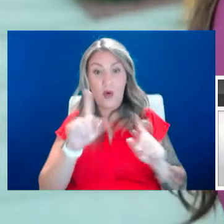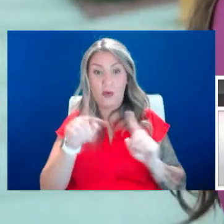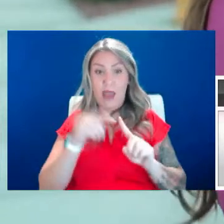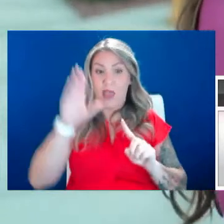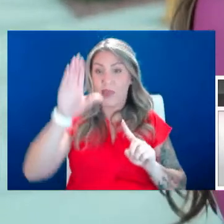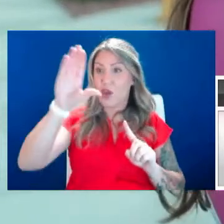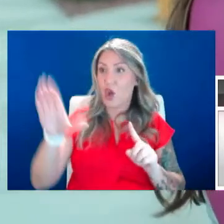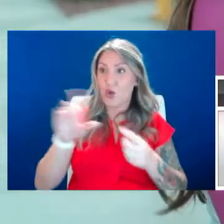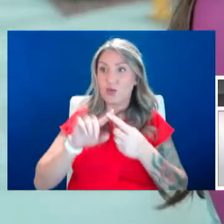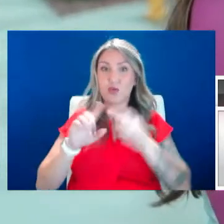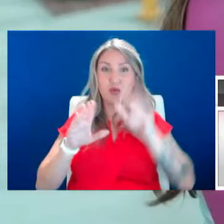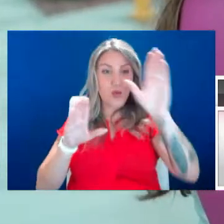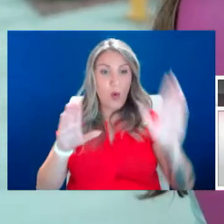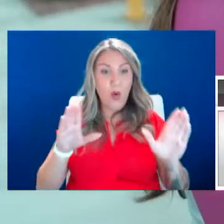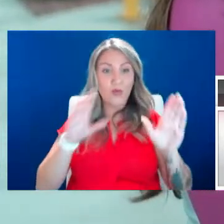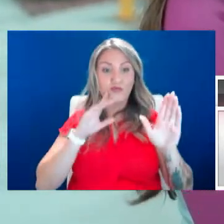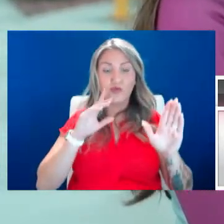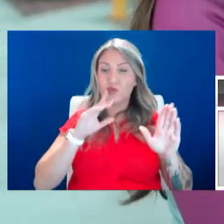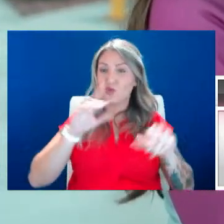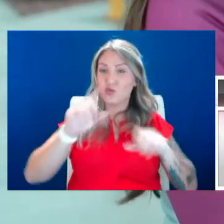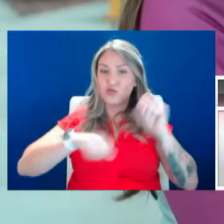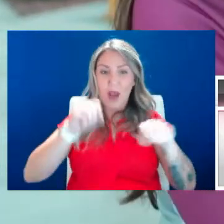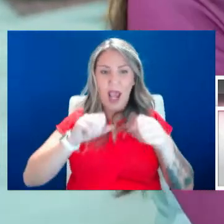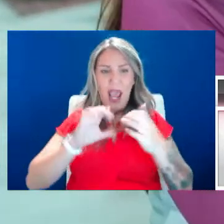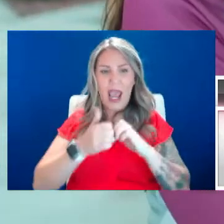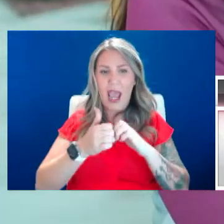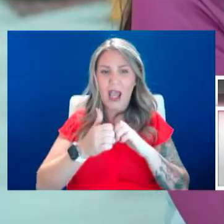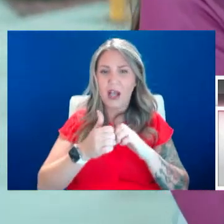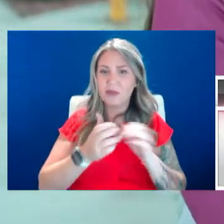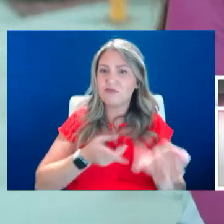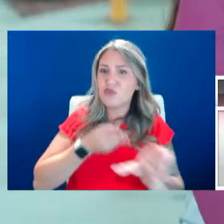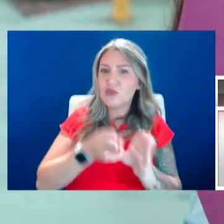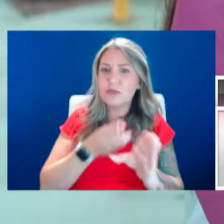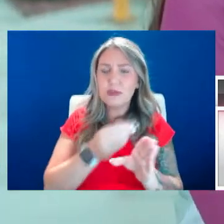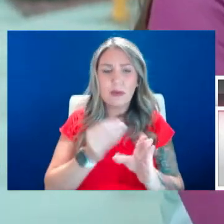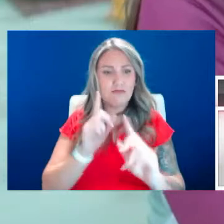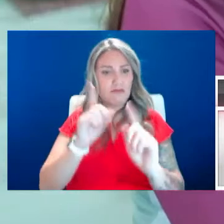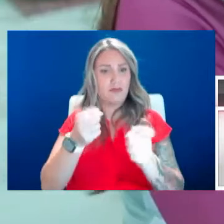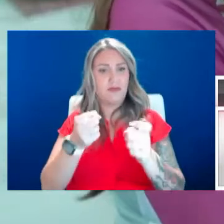about, is there a way that they can participate and give? Yes,